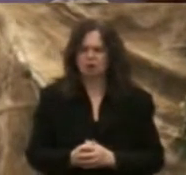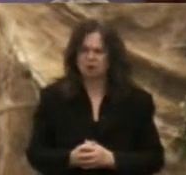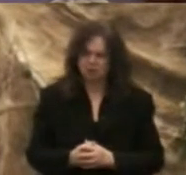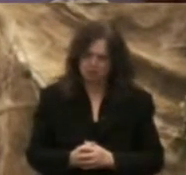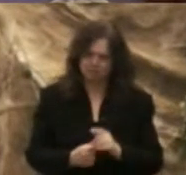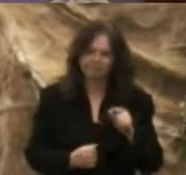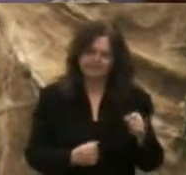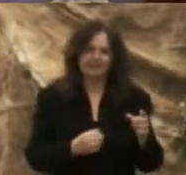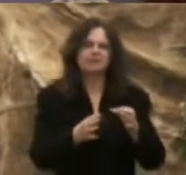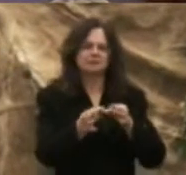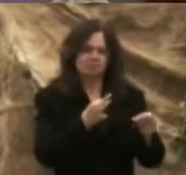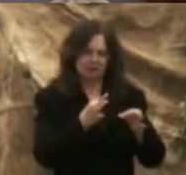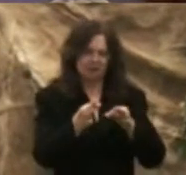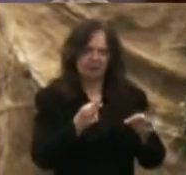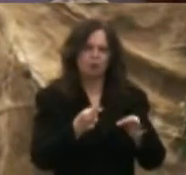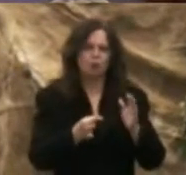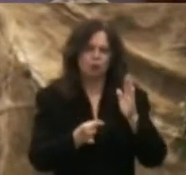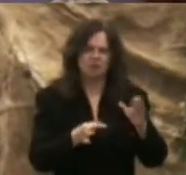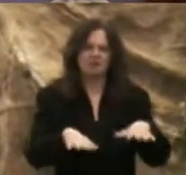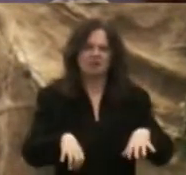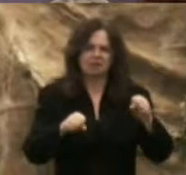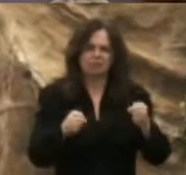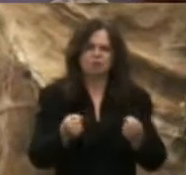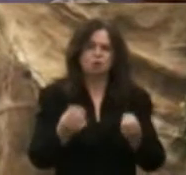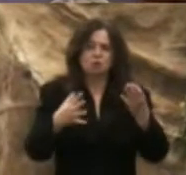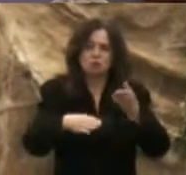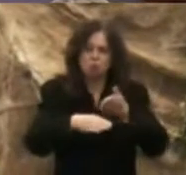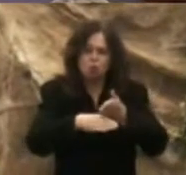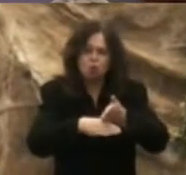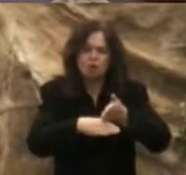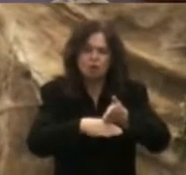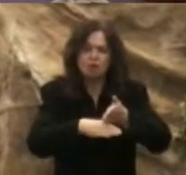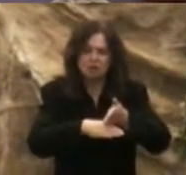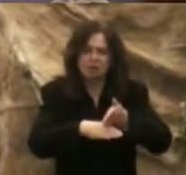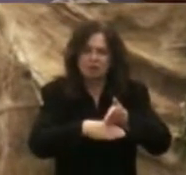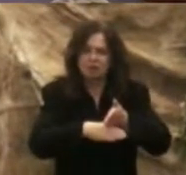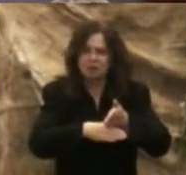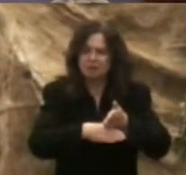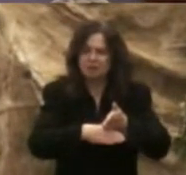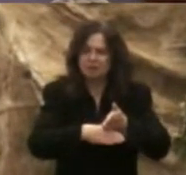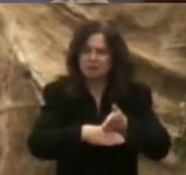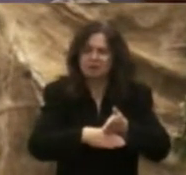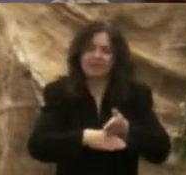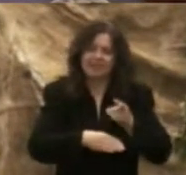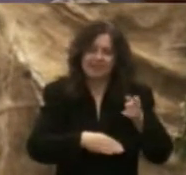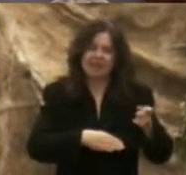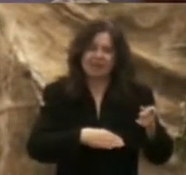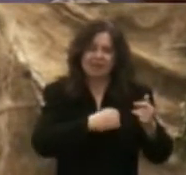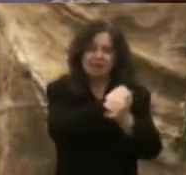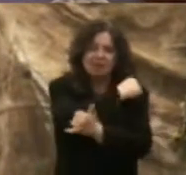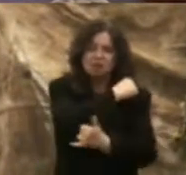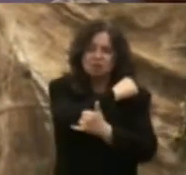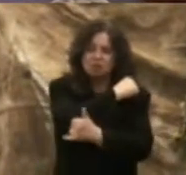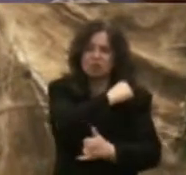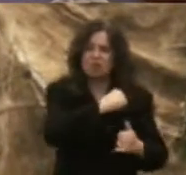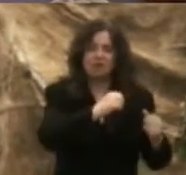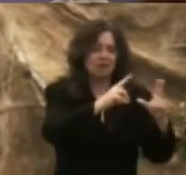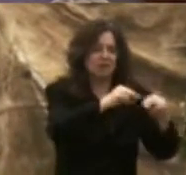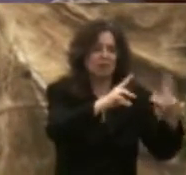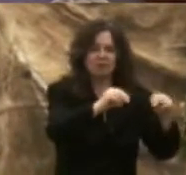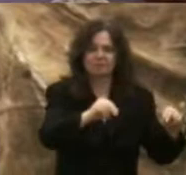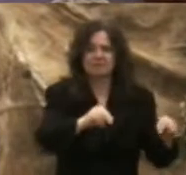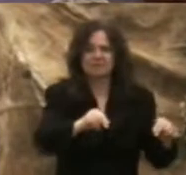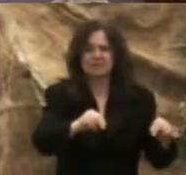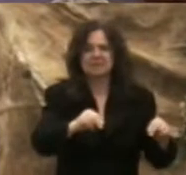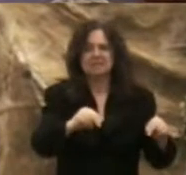He explained that that would take too much wood. And in Nicaragua, it is illegal to